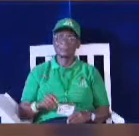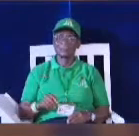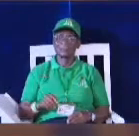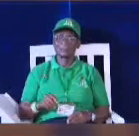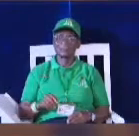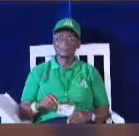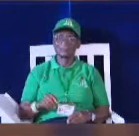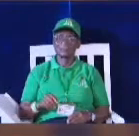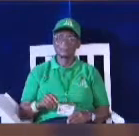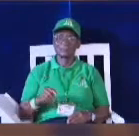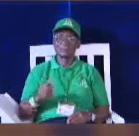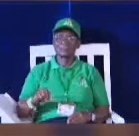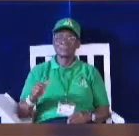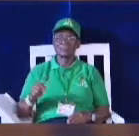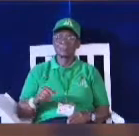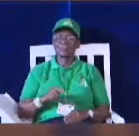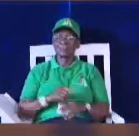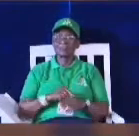anytime,